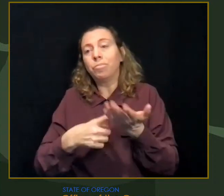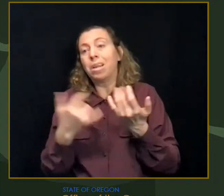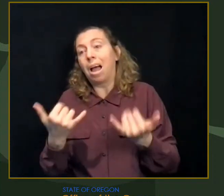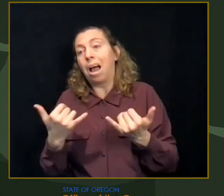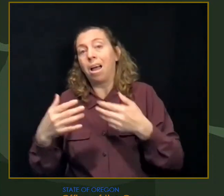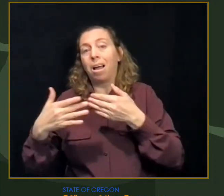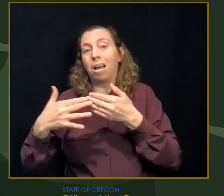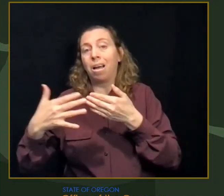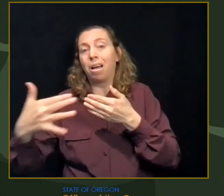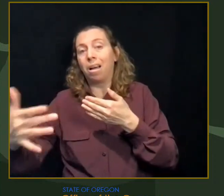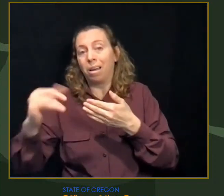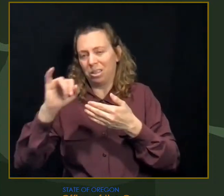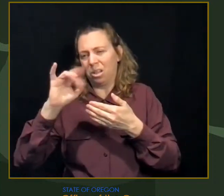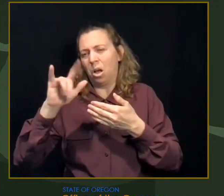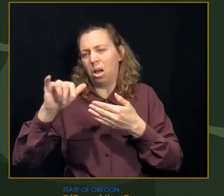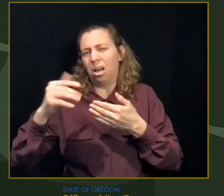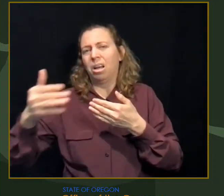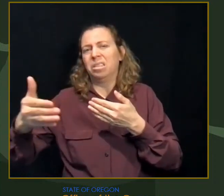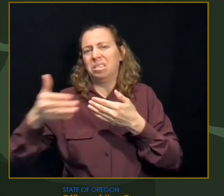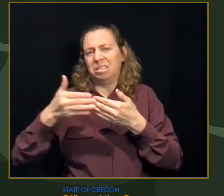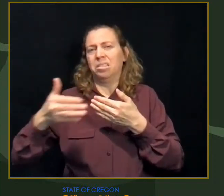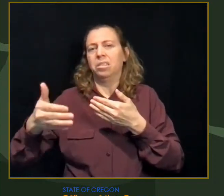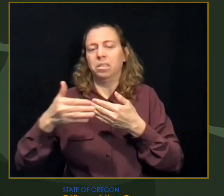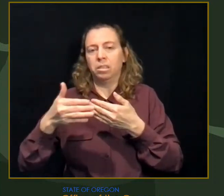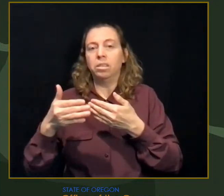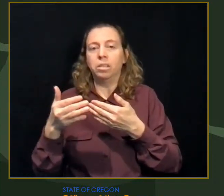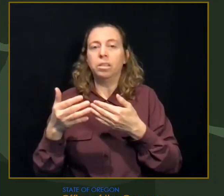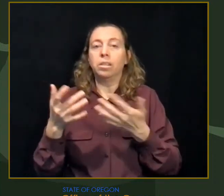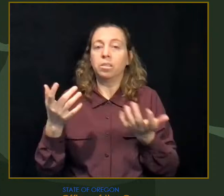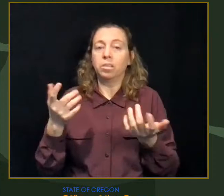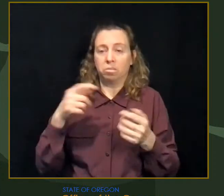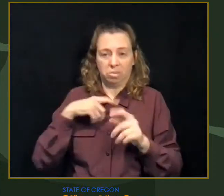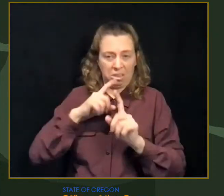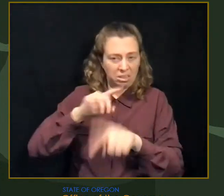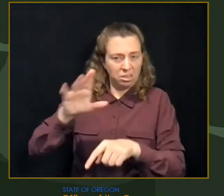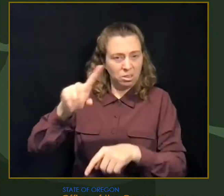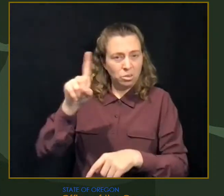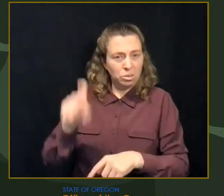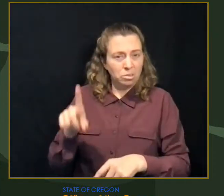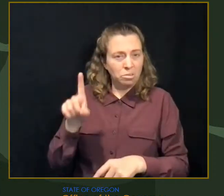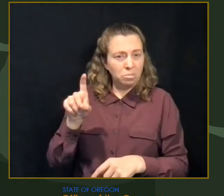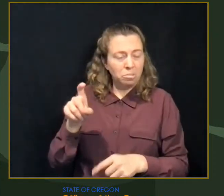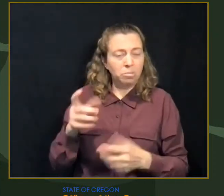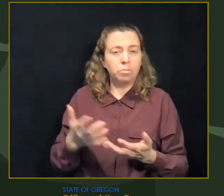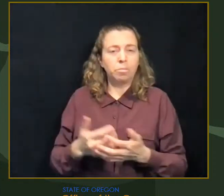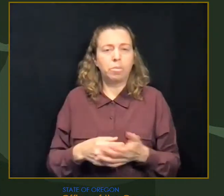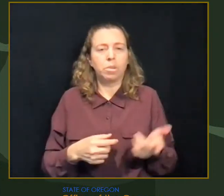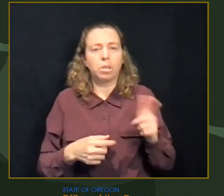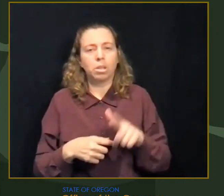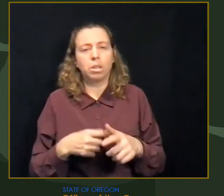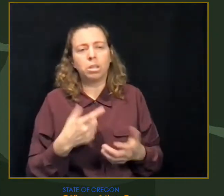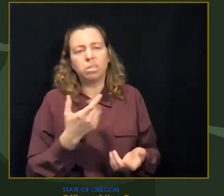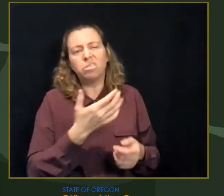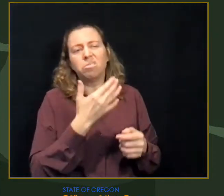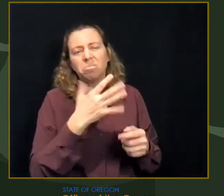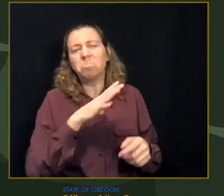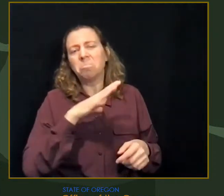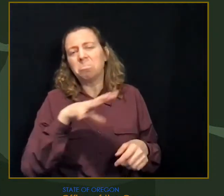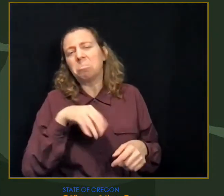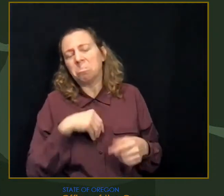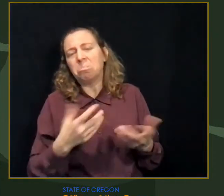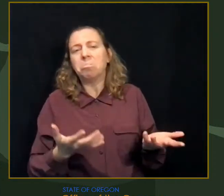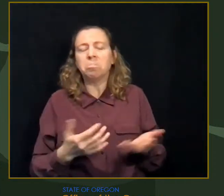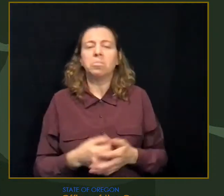few weeks. Does that answer your question? I think so, well enough, thank you. And then Governor, a lot of folks have been